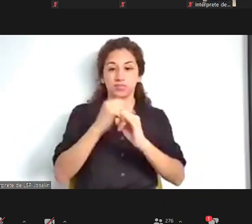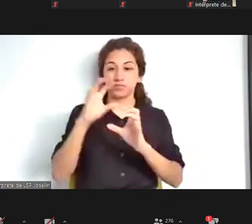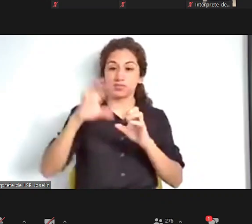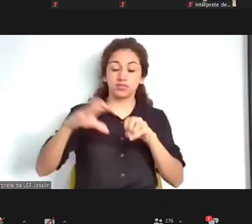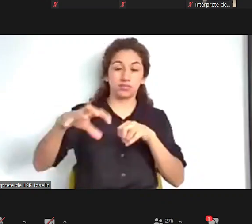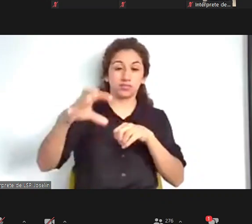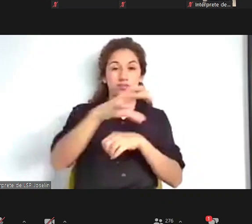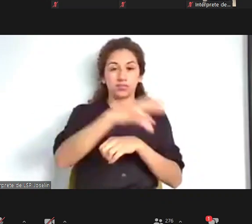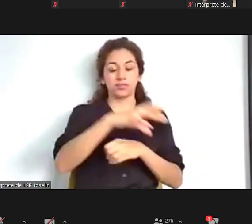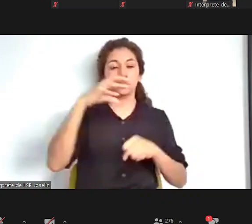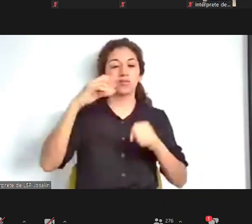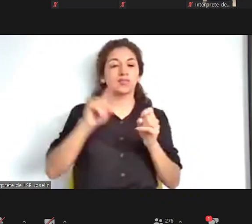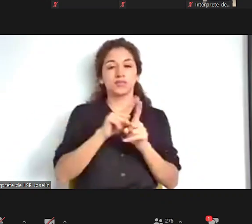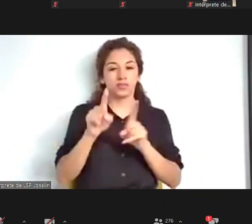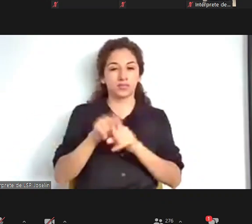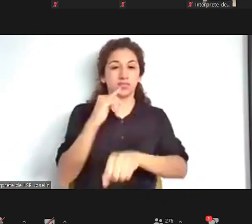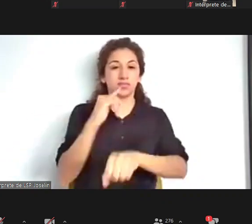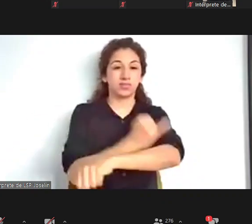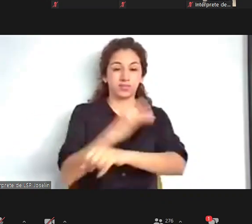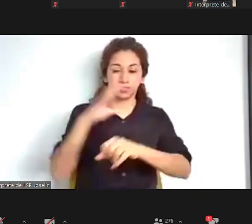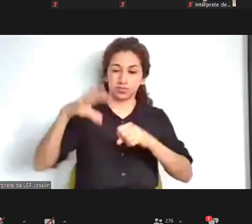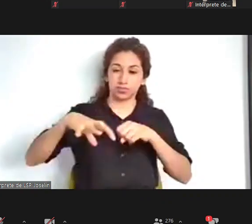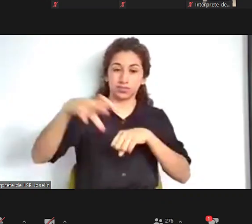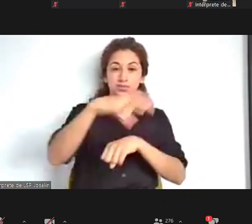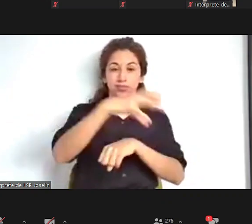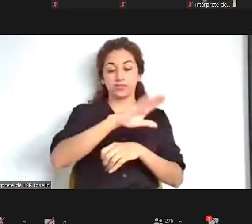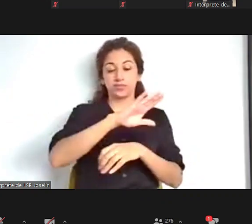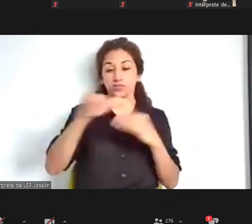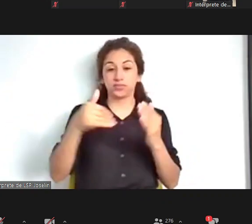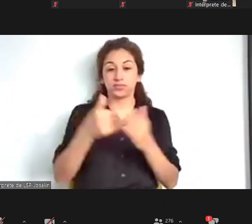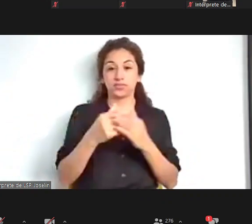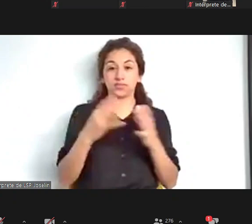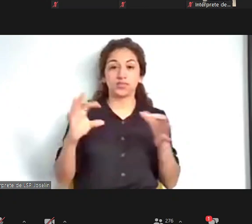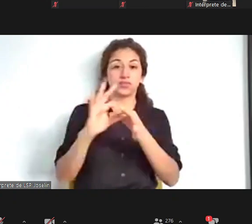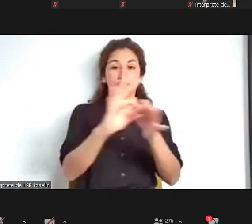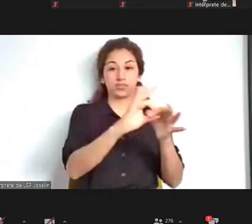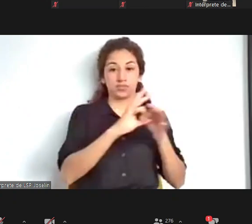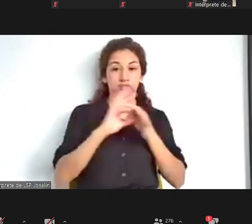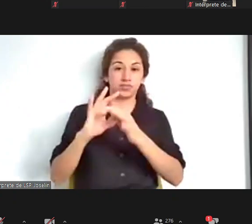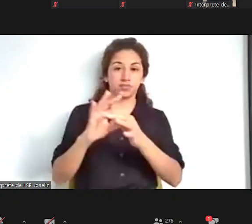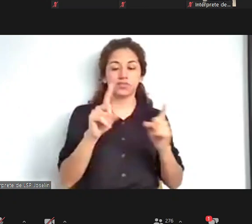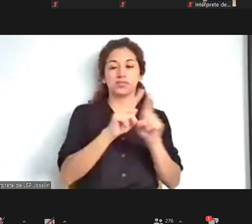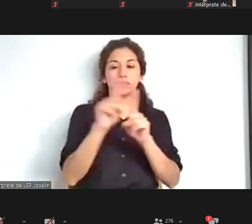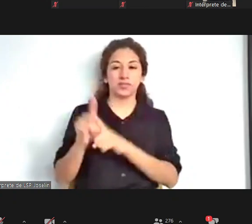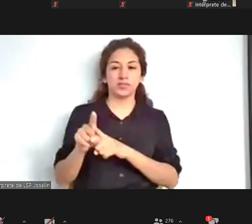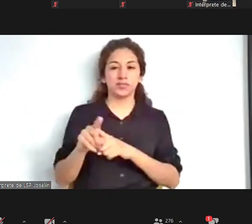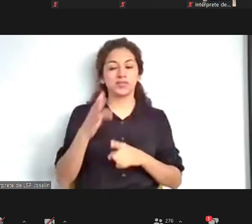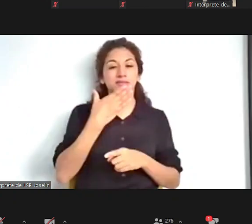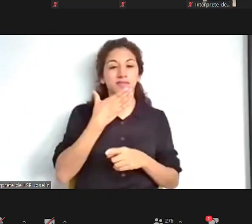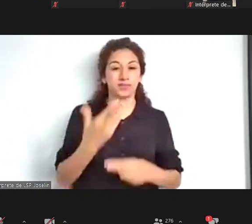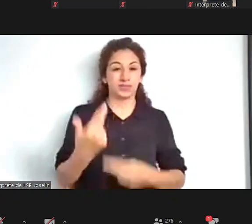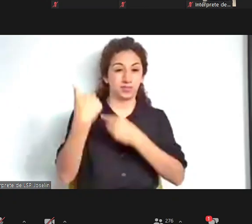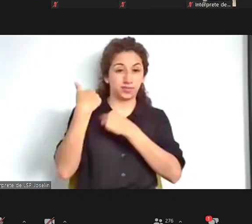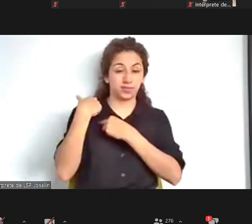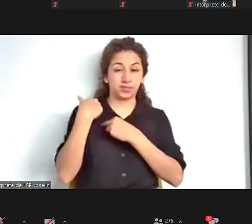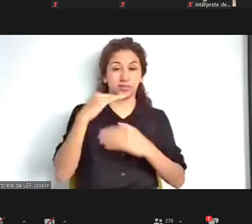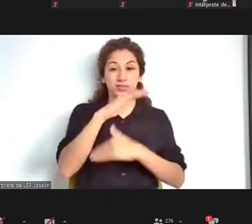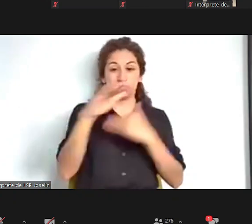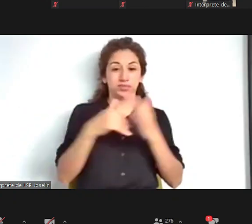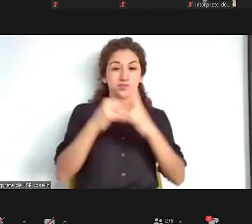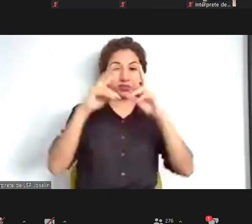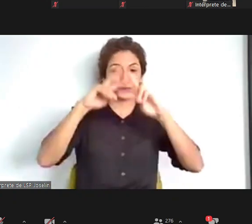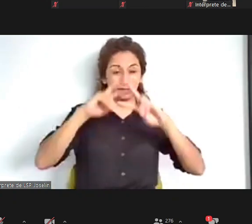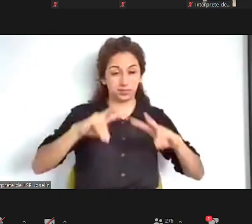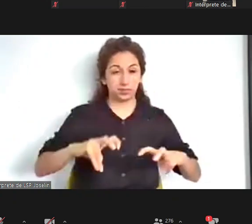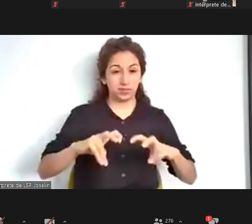that is broad enough to have on competencies and the factors that are in